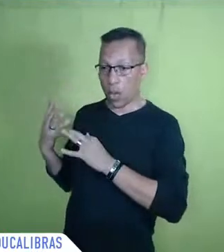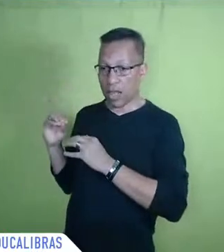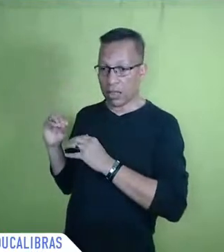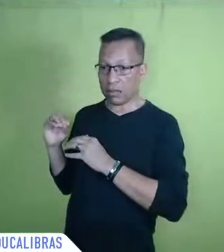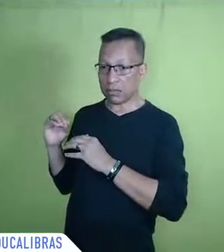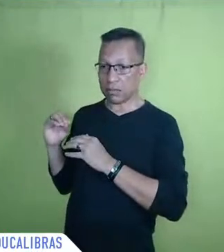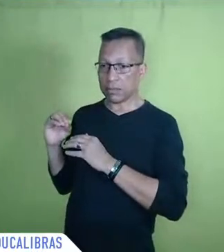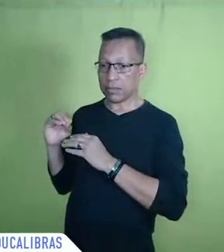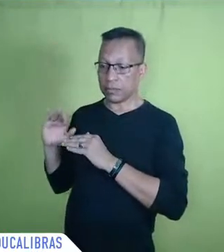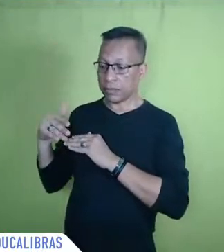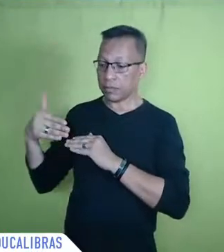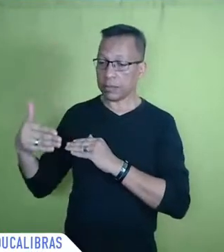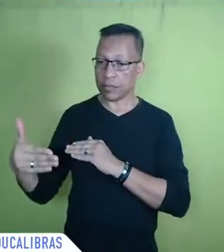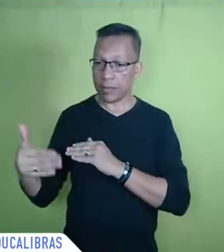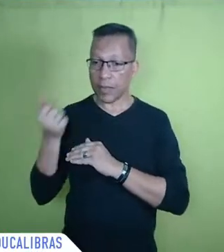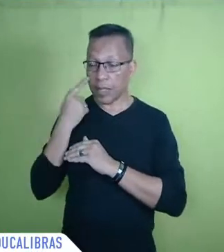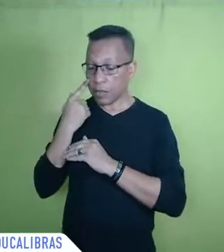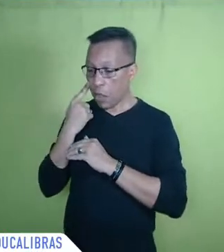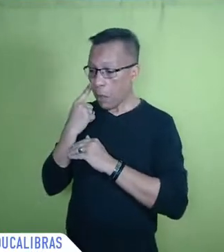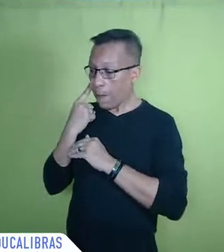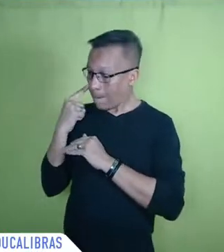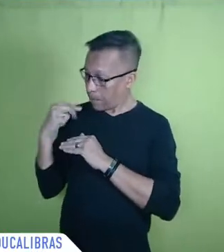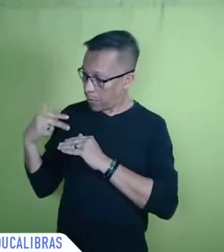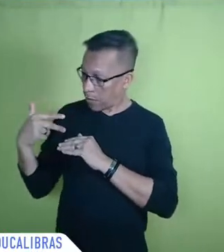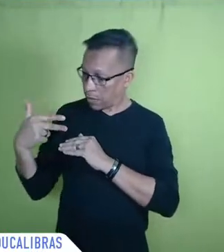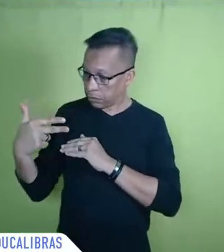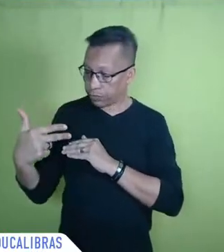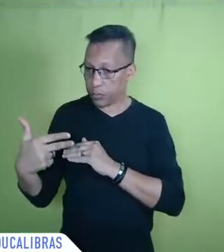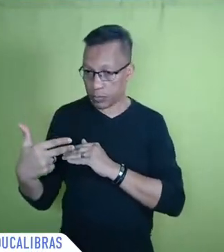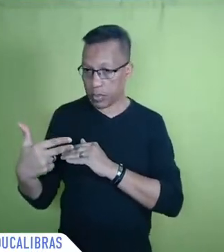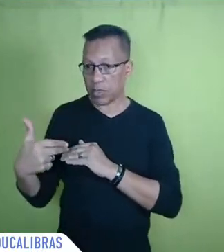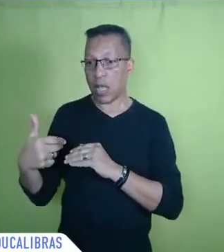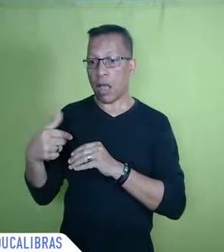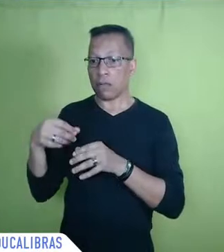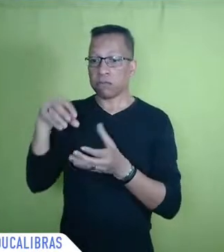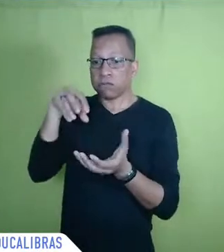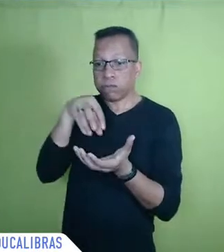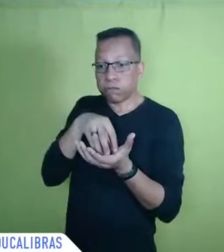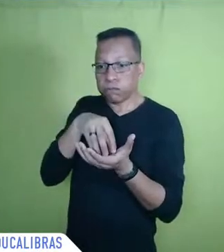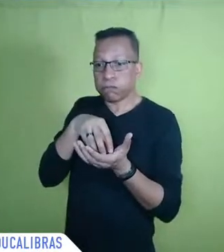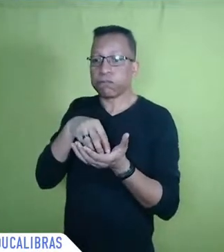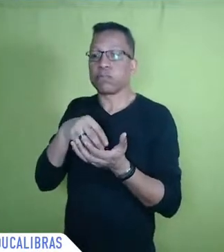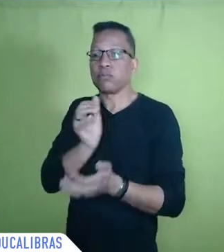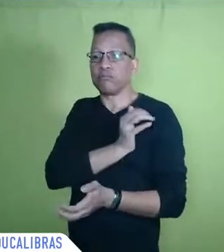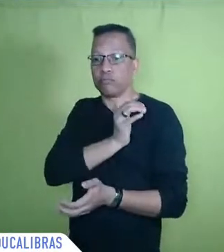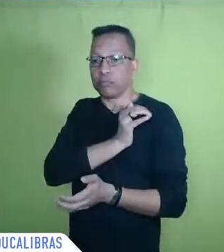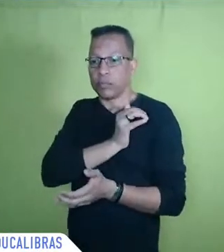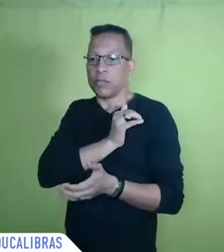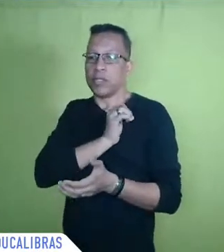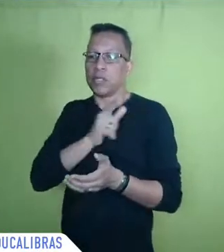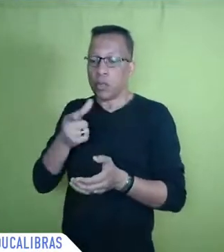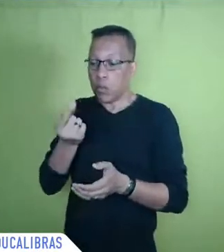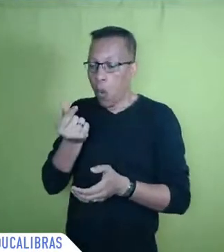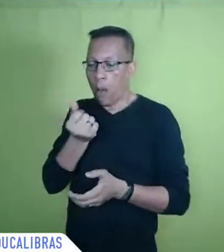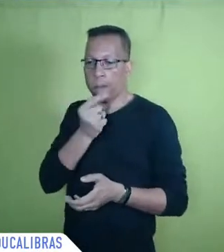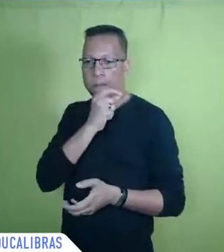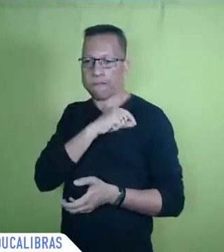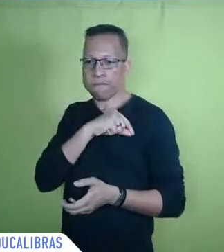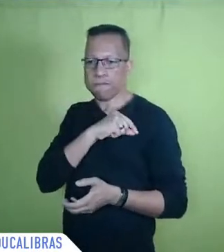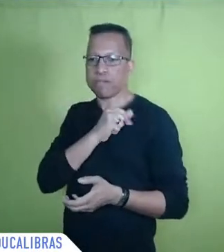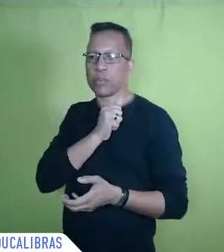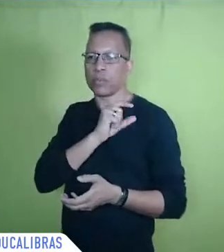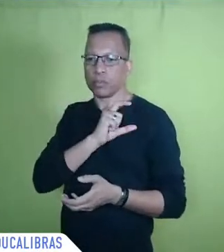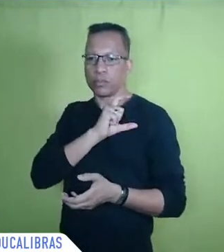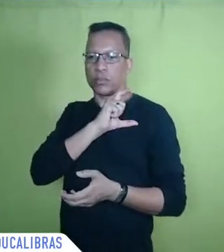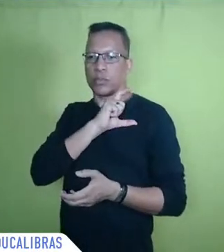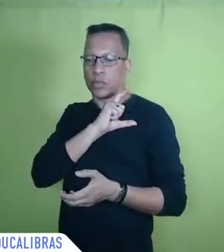concentration as measured by, say, the total income captured by the top 1% in Brazil fell quite steadily